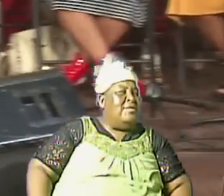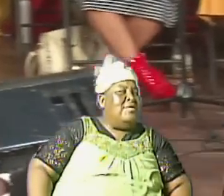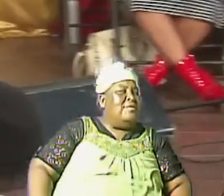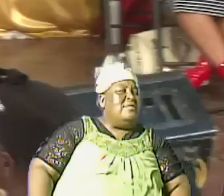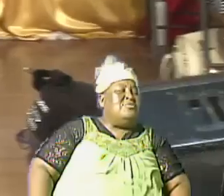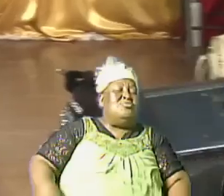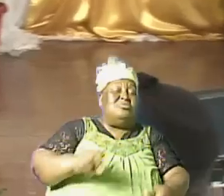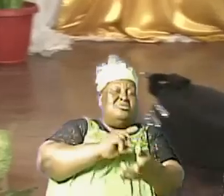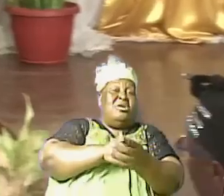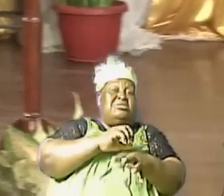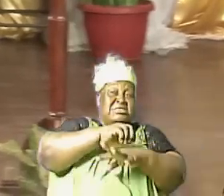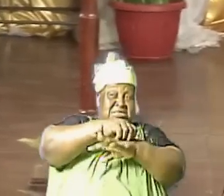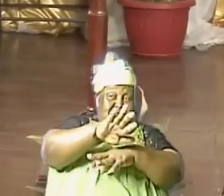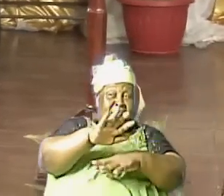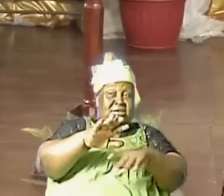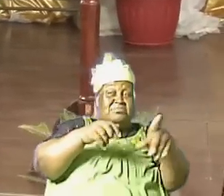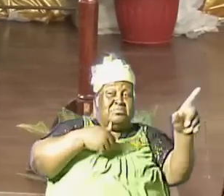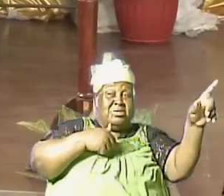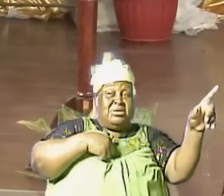So she sent me